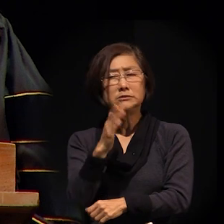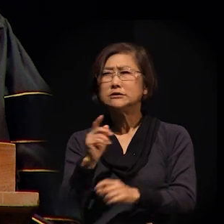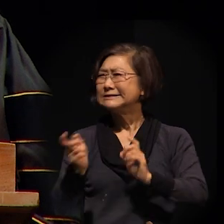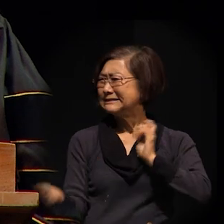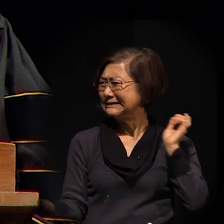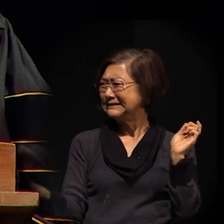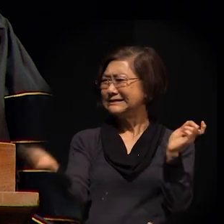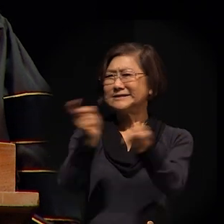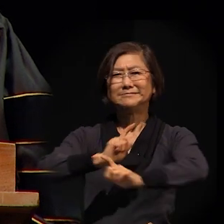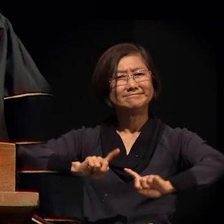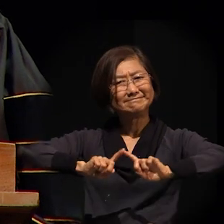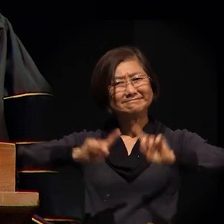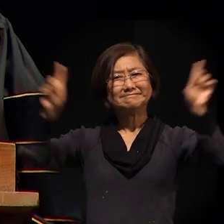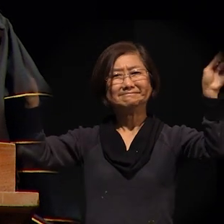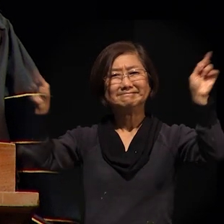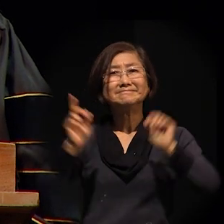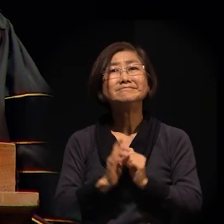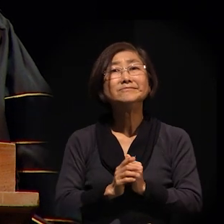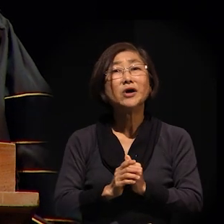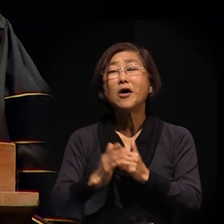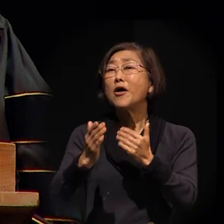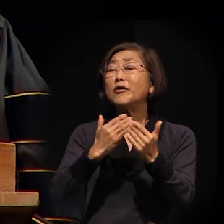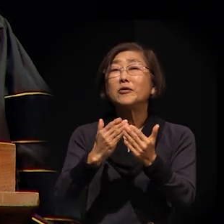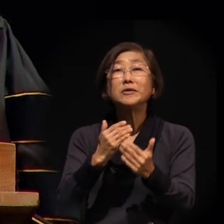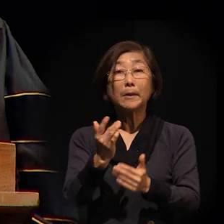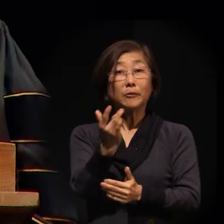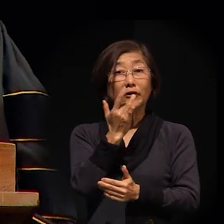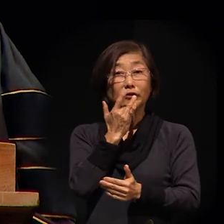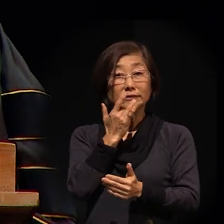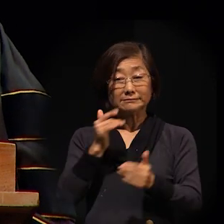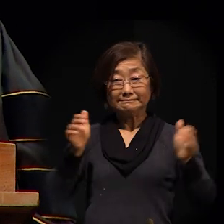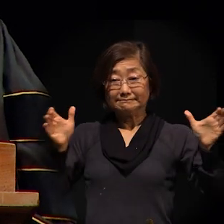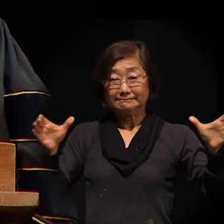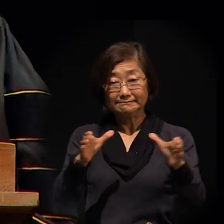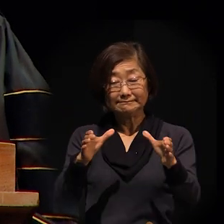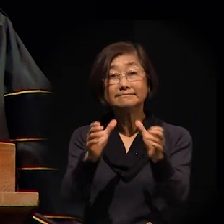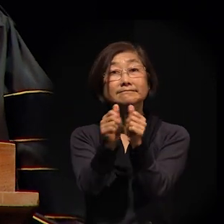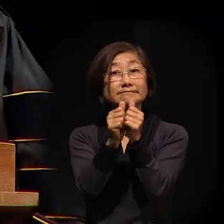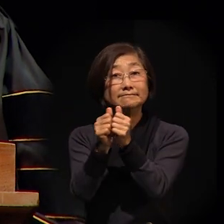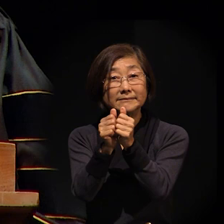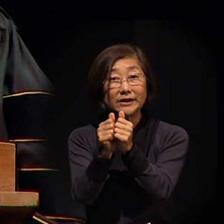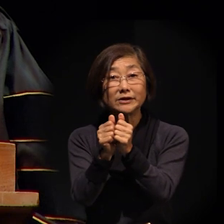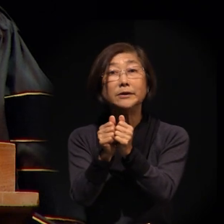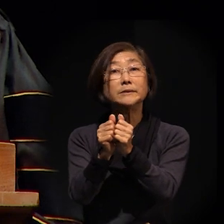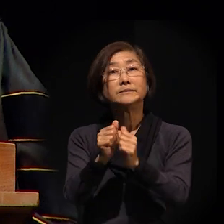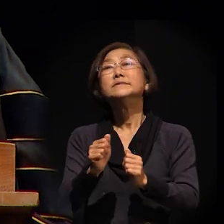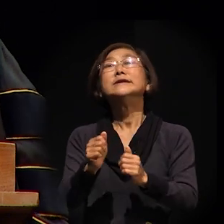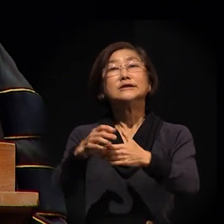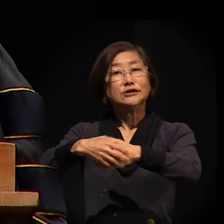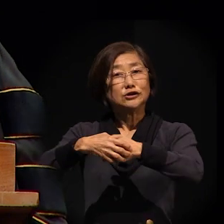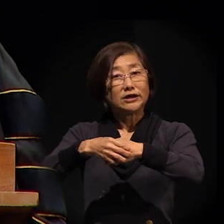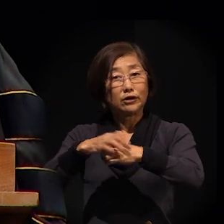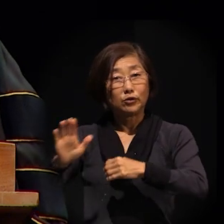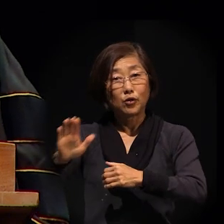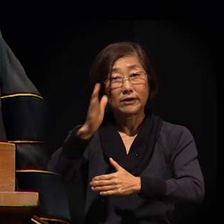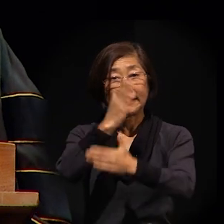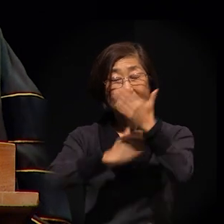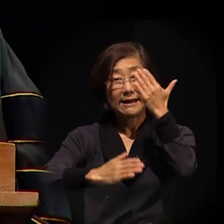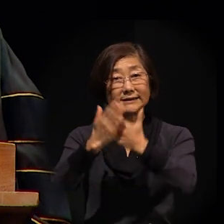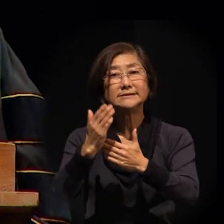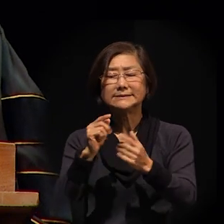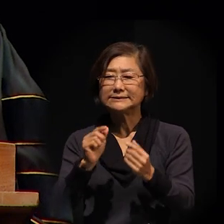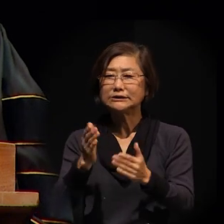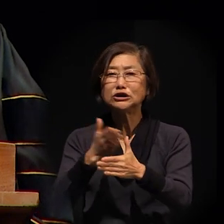one, would be so drastically impacted. Although we would prefer to be together in person and shake your